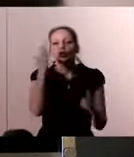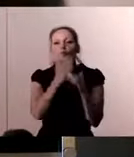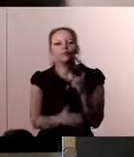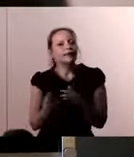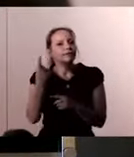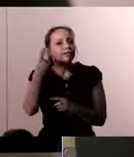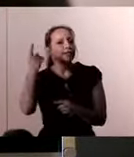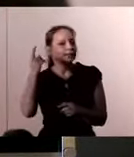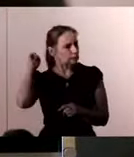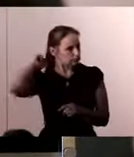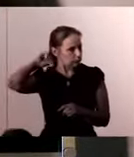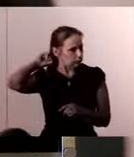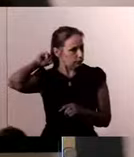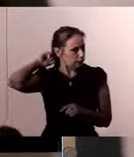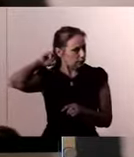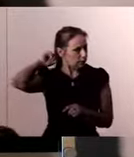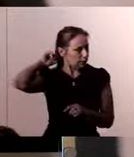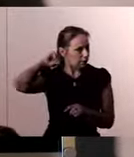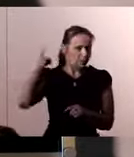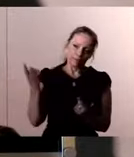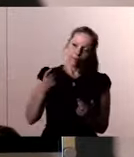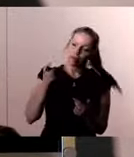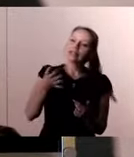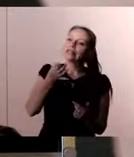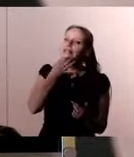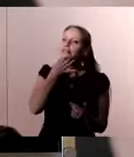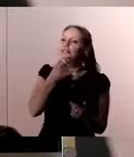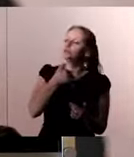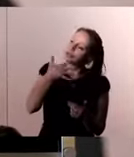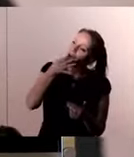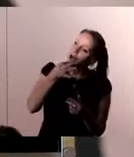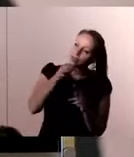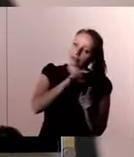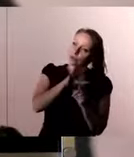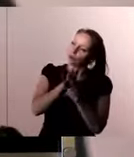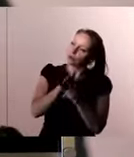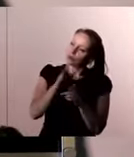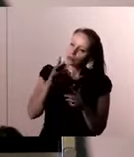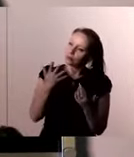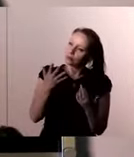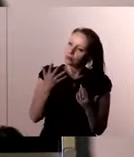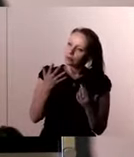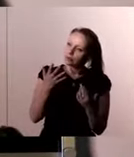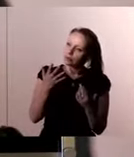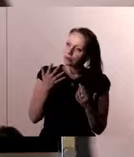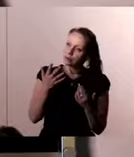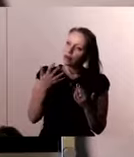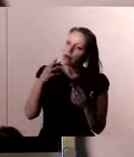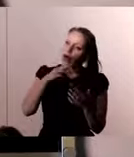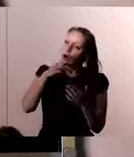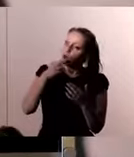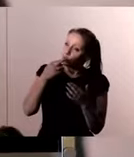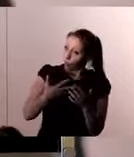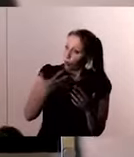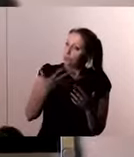voice in the back of our head that's asking us, were there no reports of anyone suffering any adverse effects on